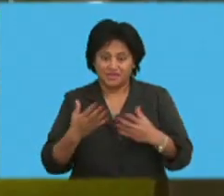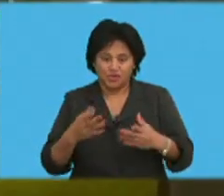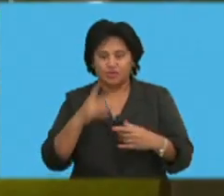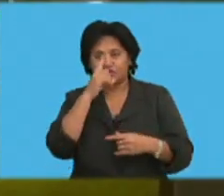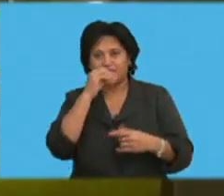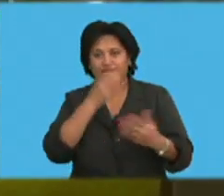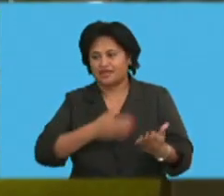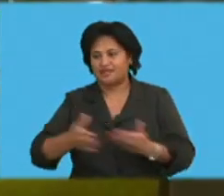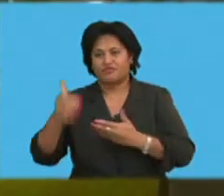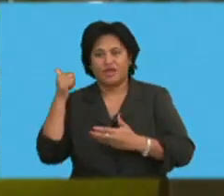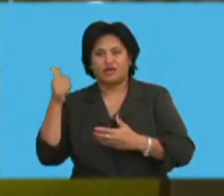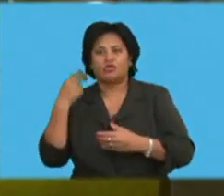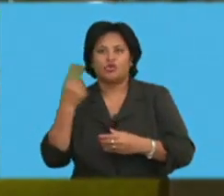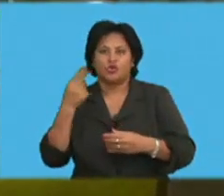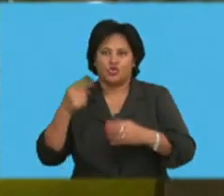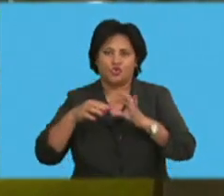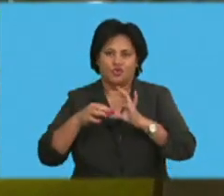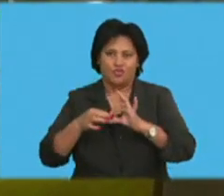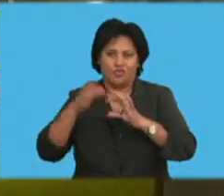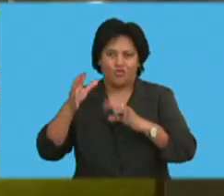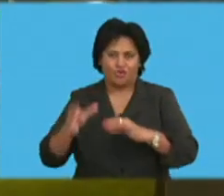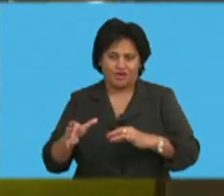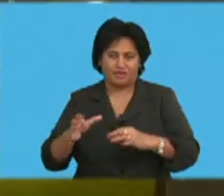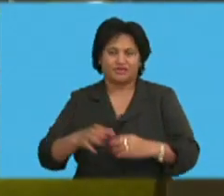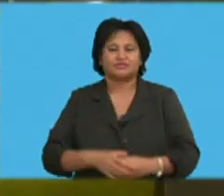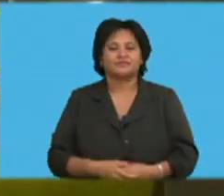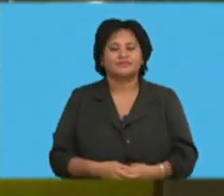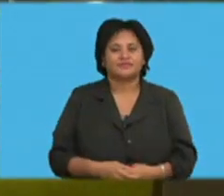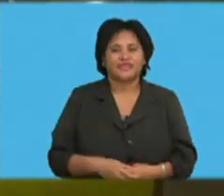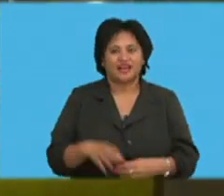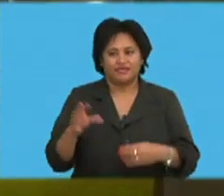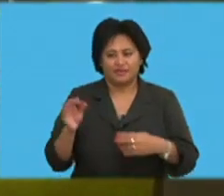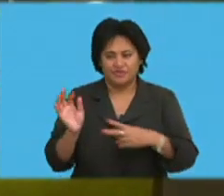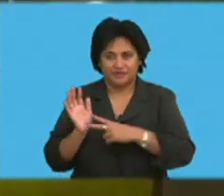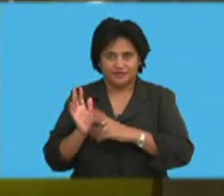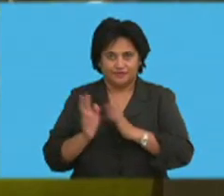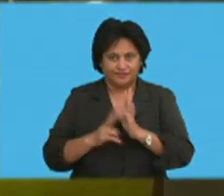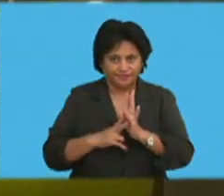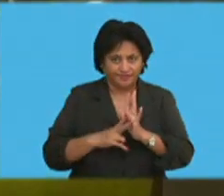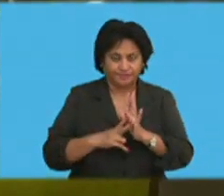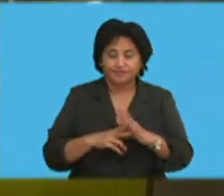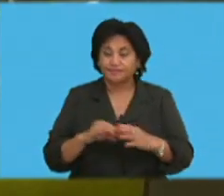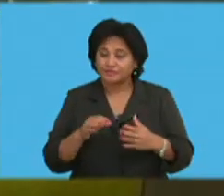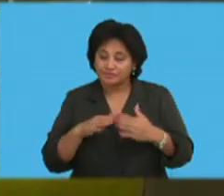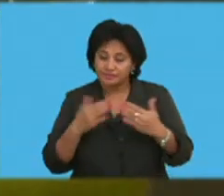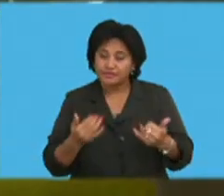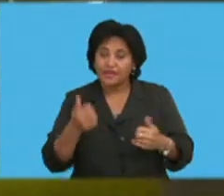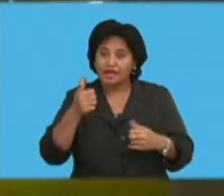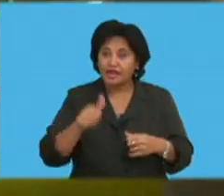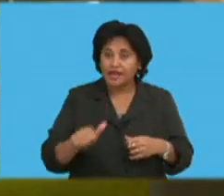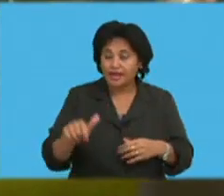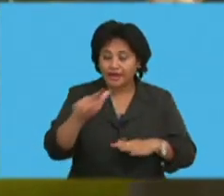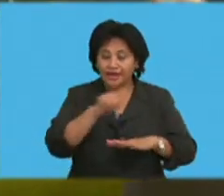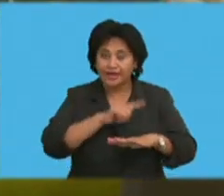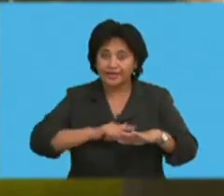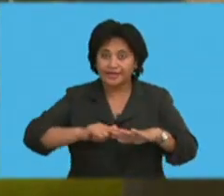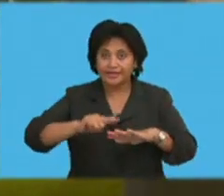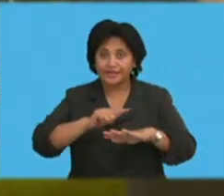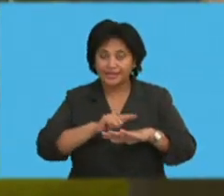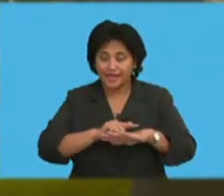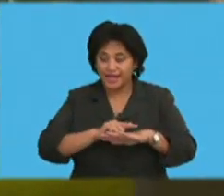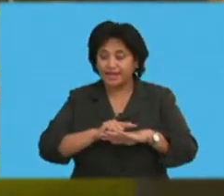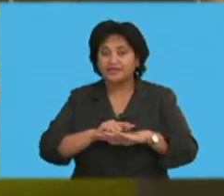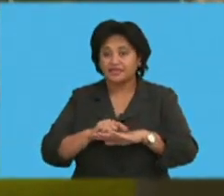Constitution overrides any other written law, that any land, Itauke land, that's used by the state for any public